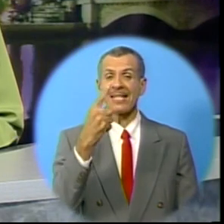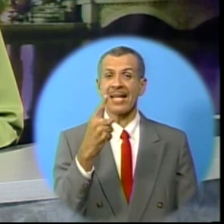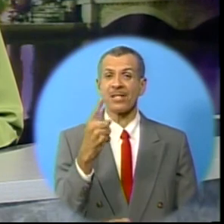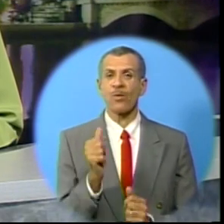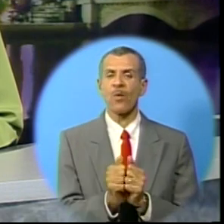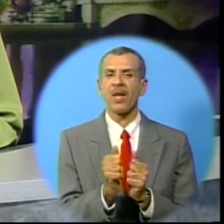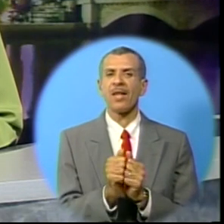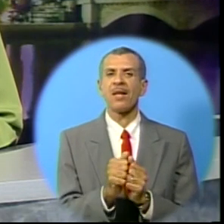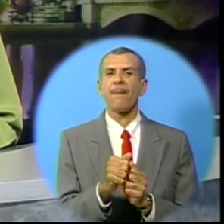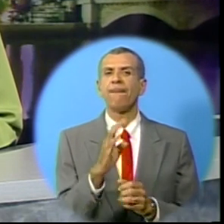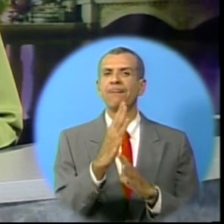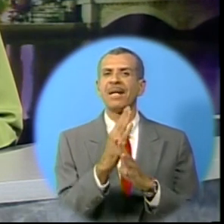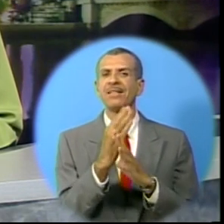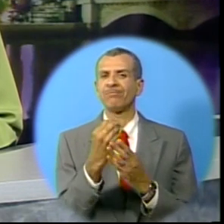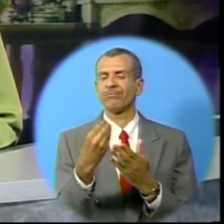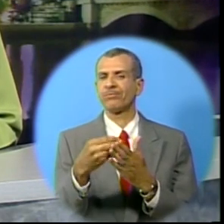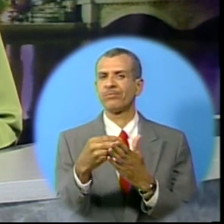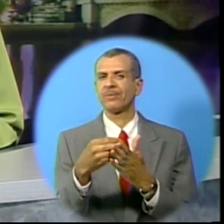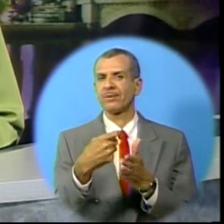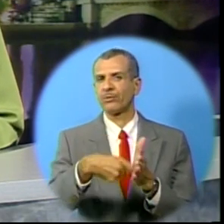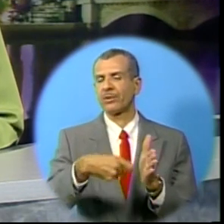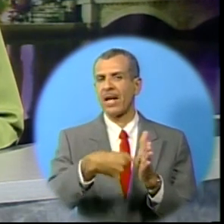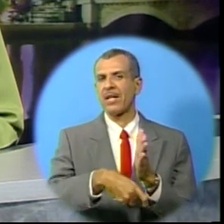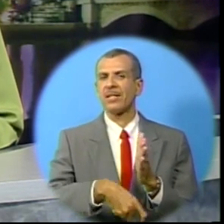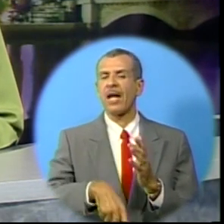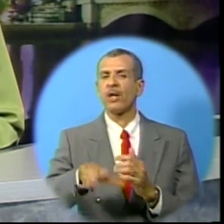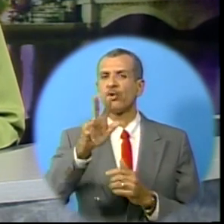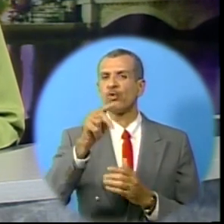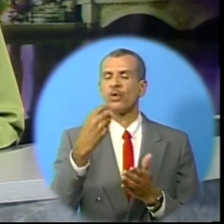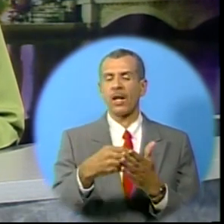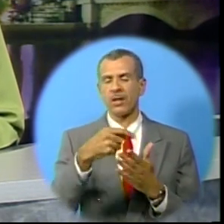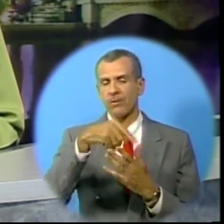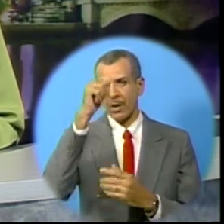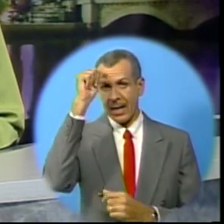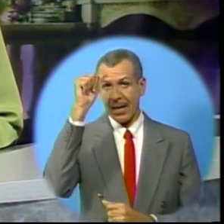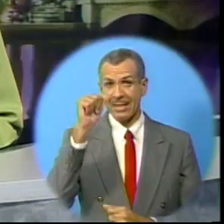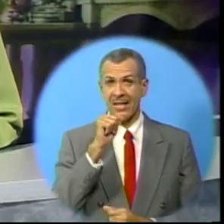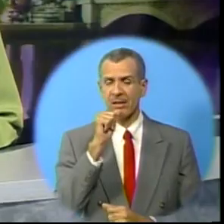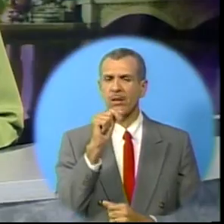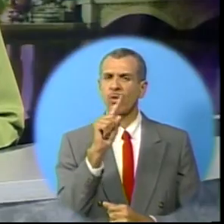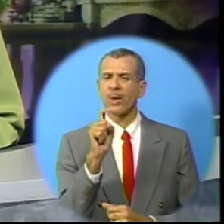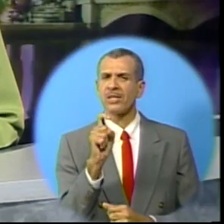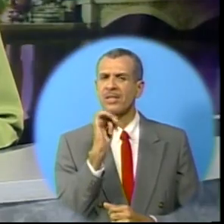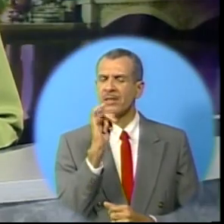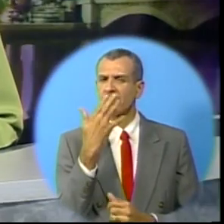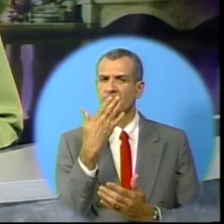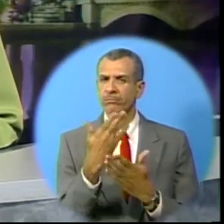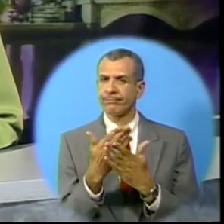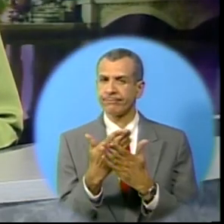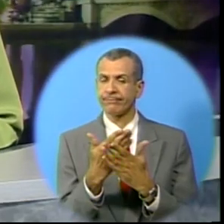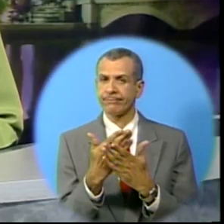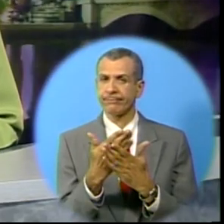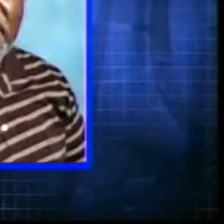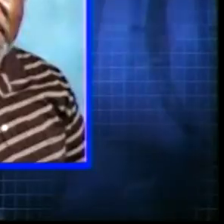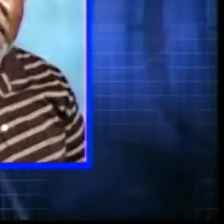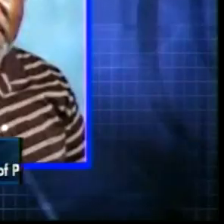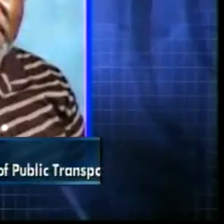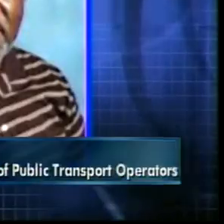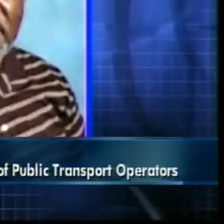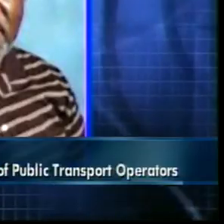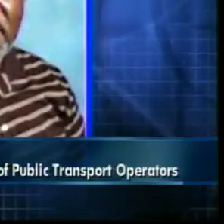bus fares set at $2 for adults, the question begs, is this sustainable? We have just